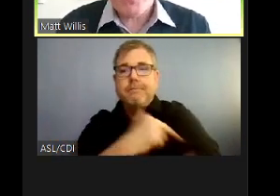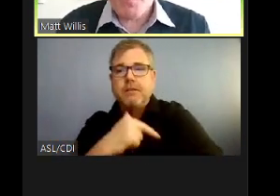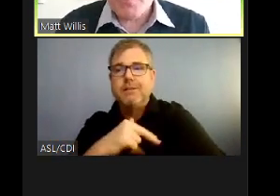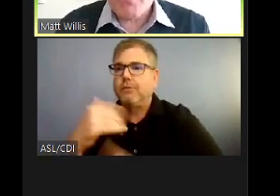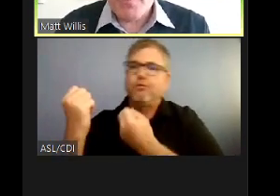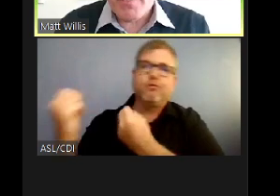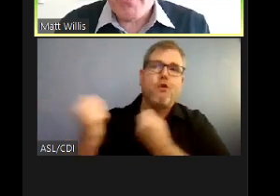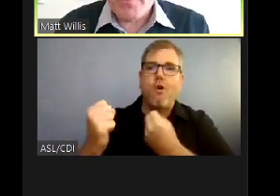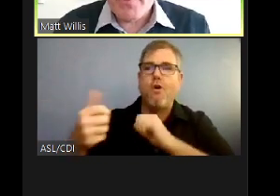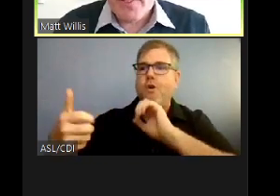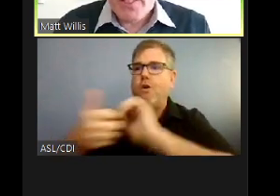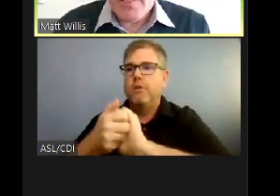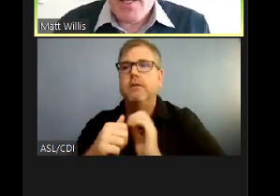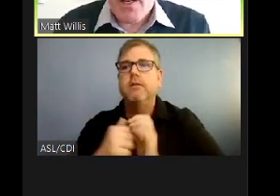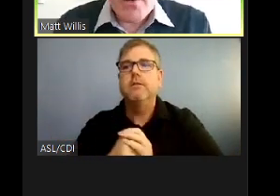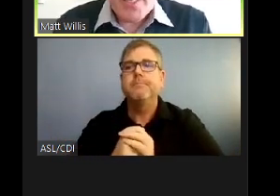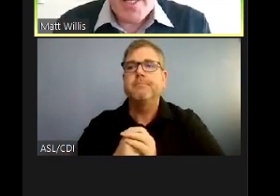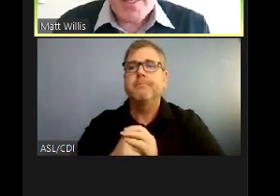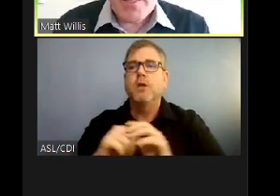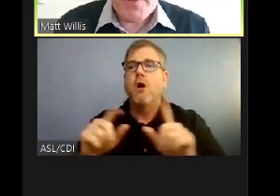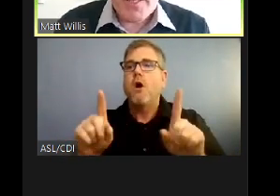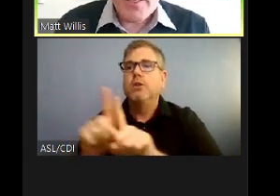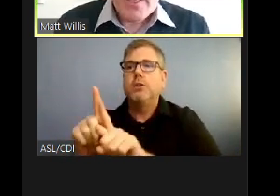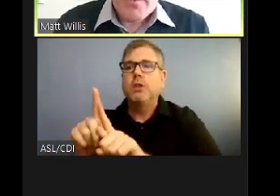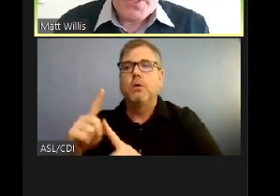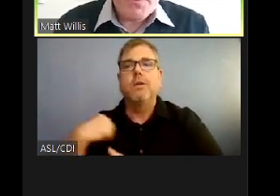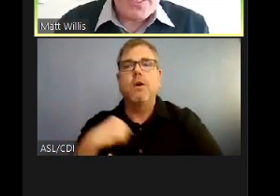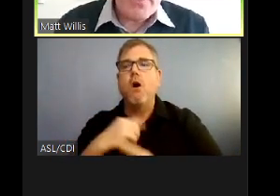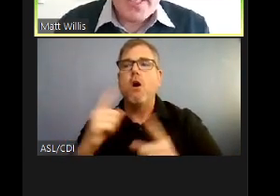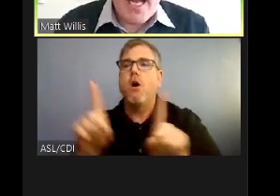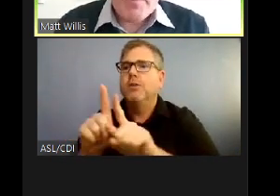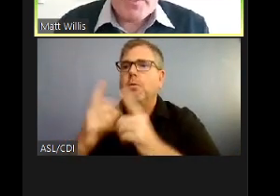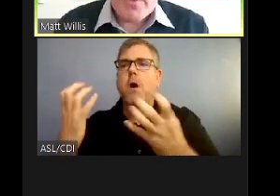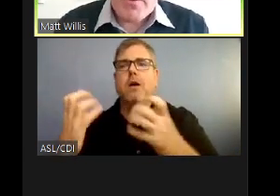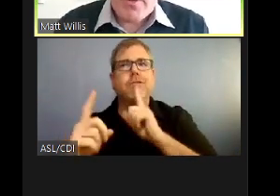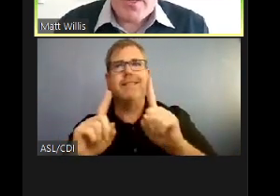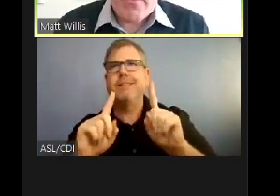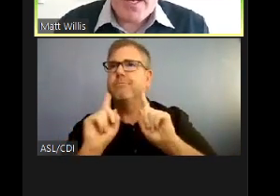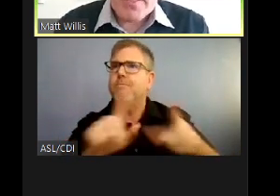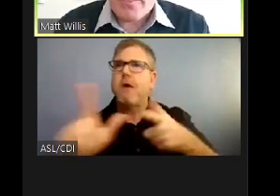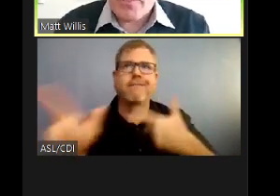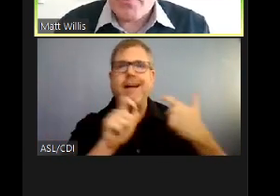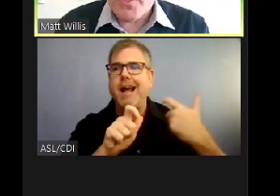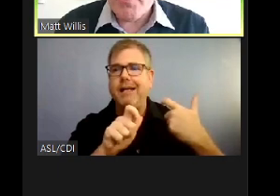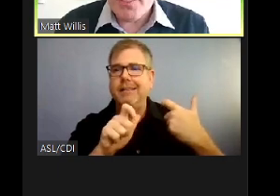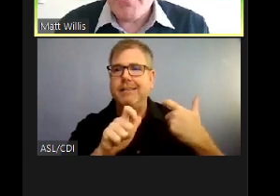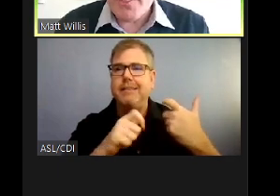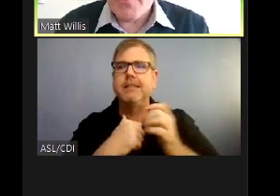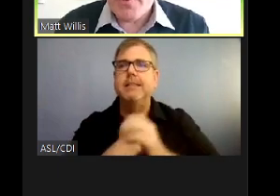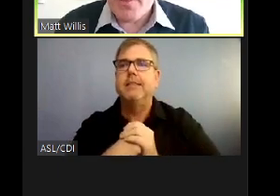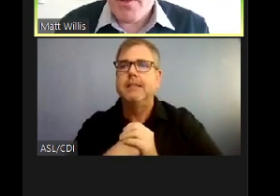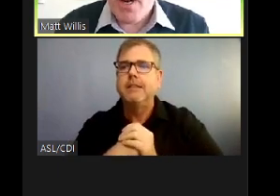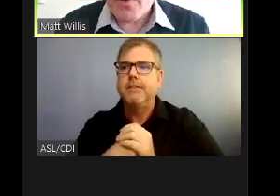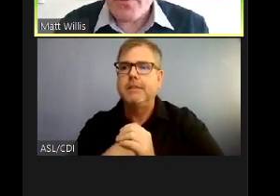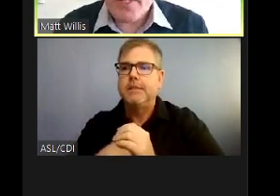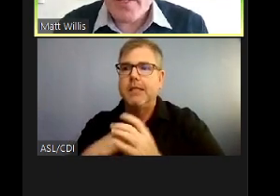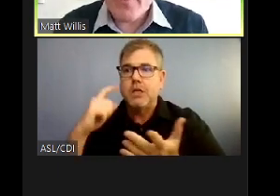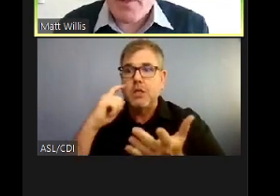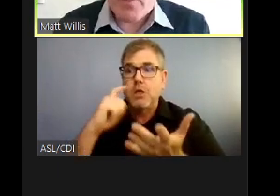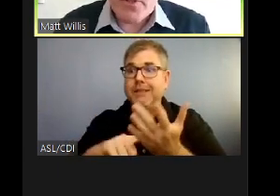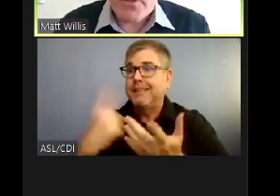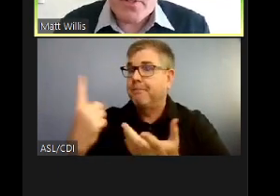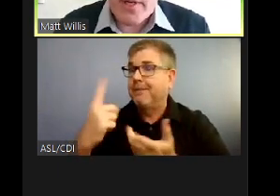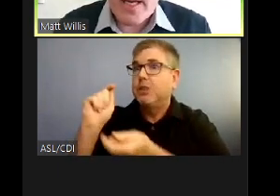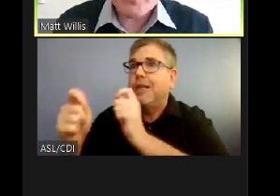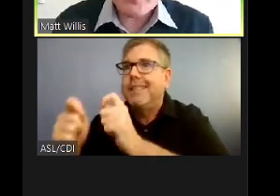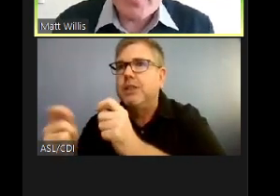principle of responsiveness. We've already needed to be responsive and adaptive in our vaccine distribution plan, because we don't always receive the